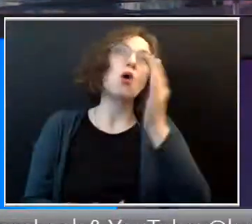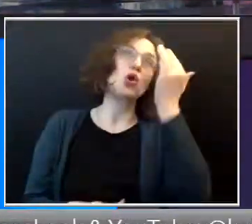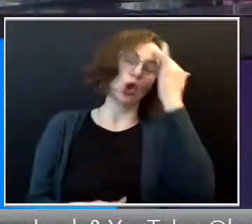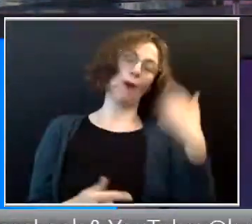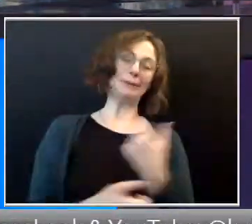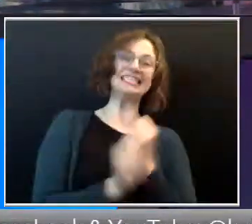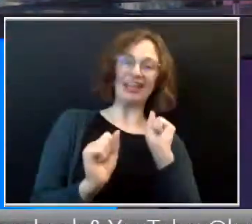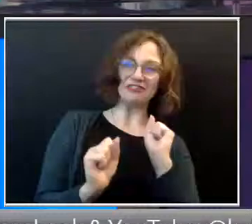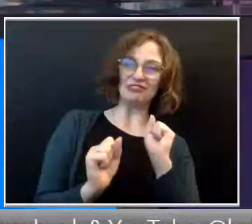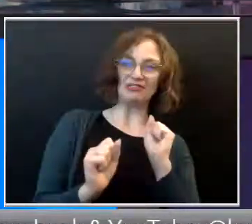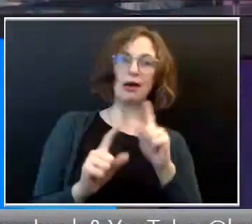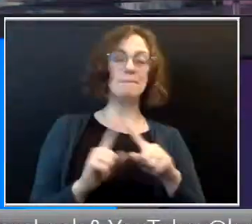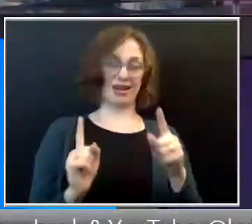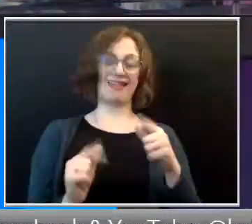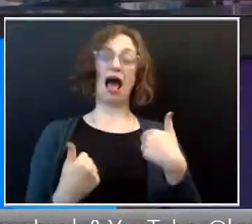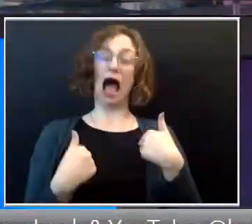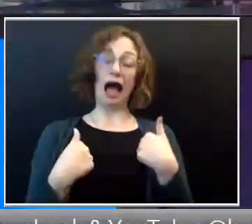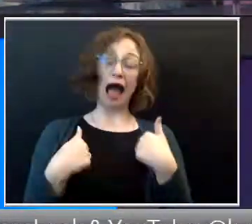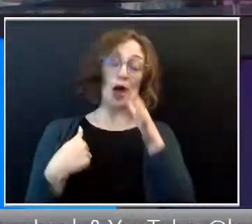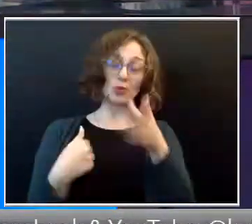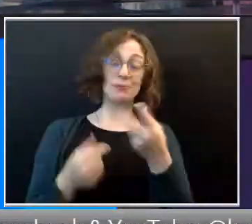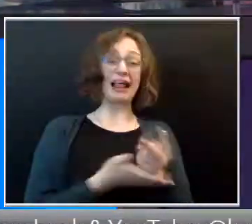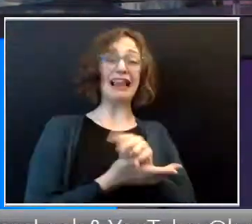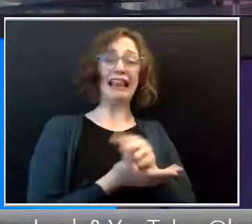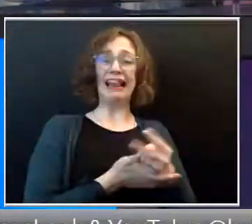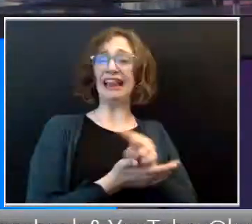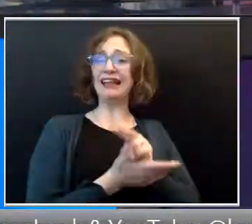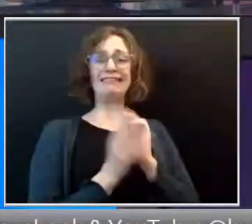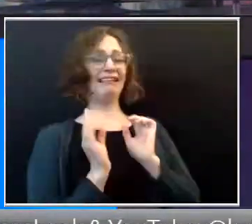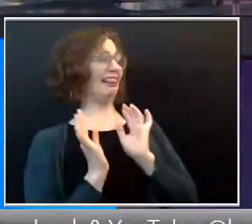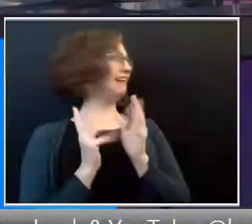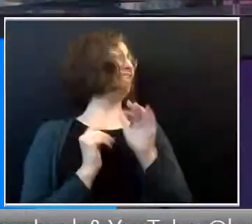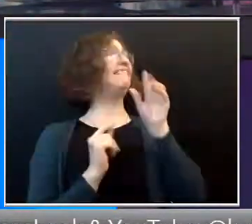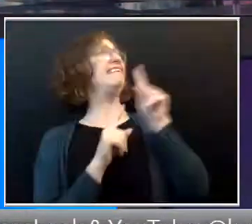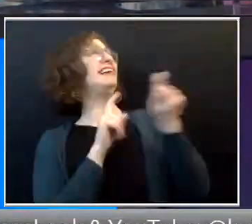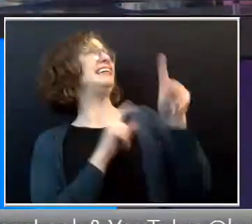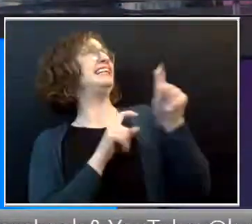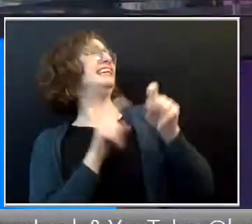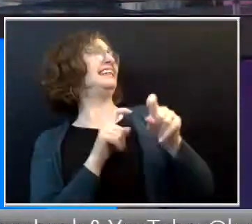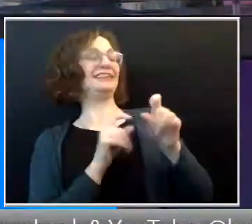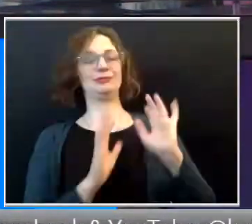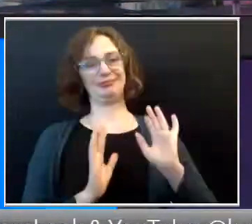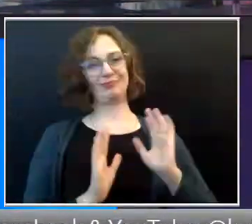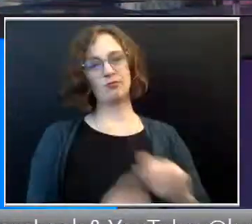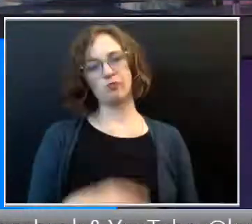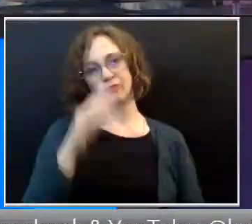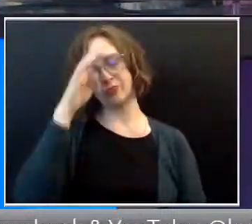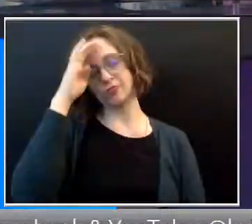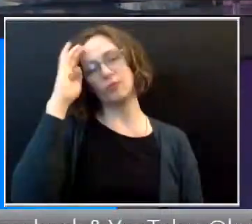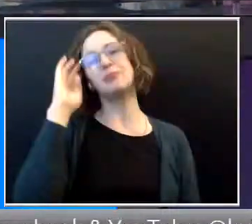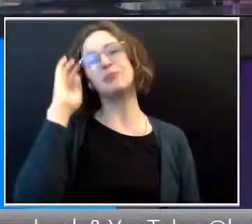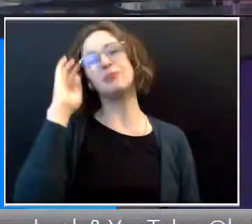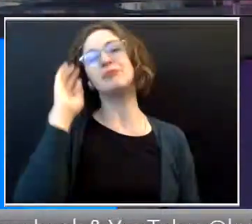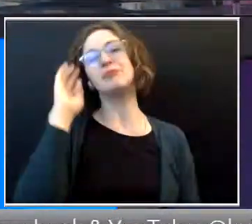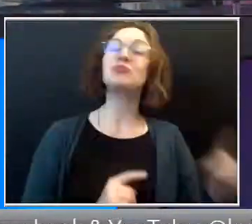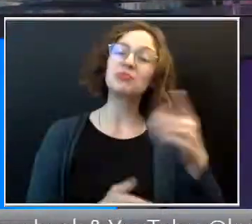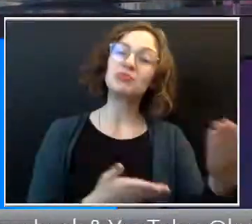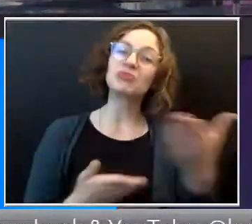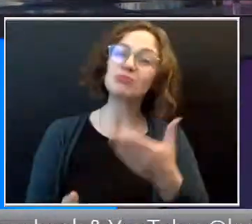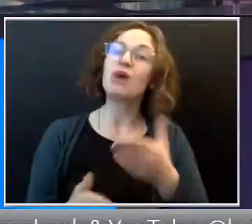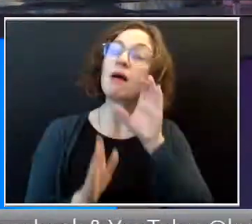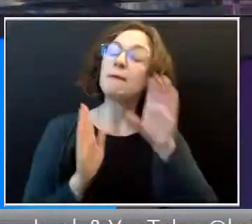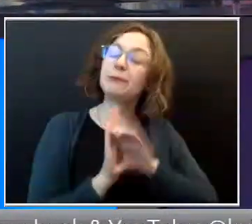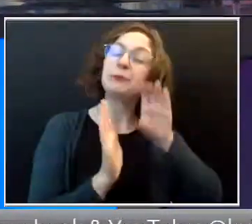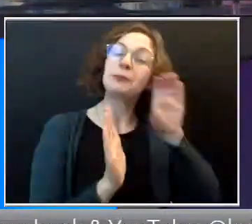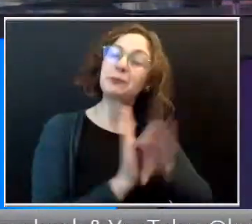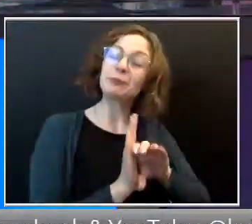thrashing around, moving around, trying to ask questions and such. You brought some images of Doug's brain. Yes. And these are really